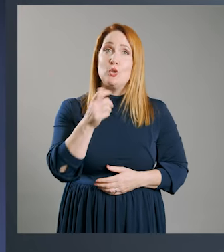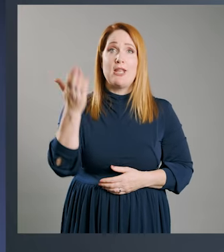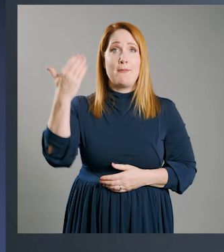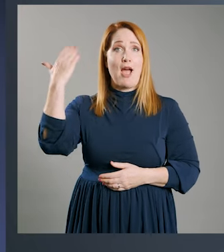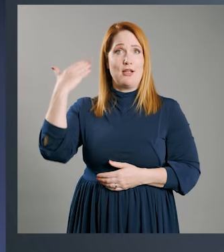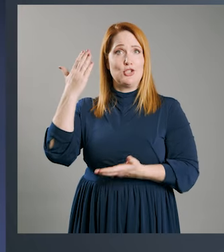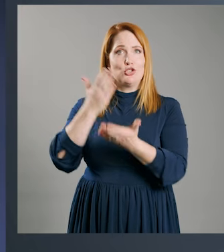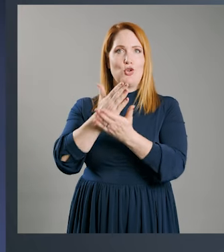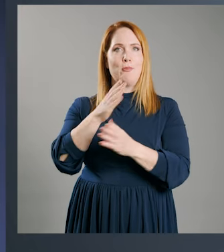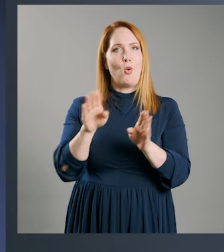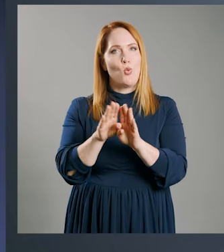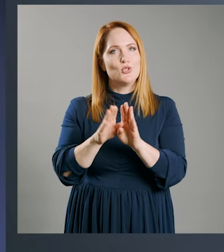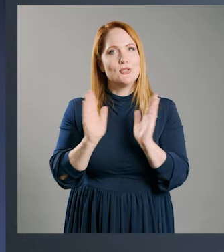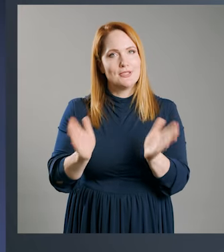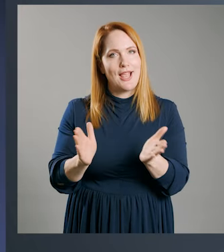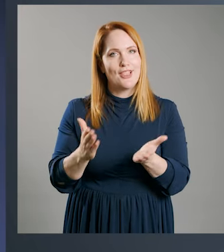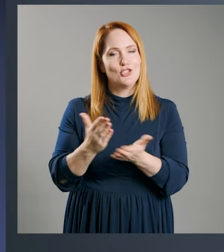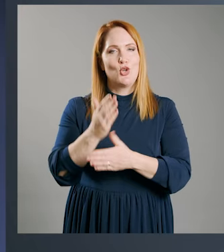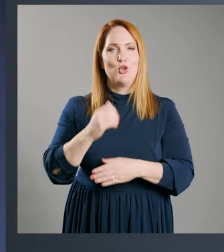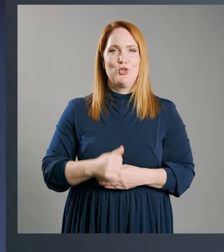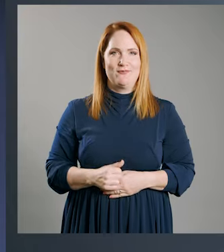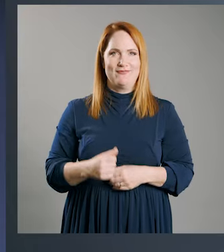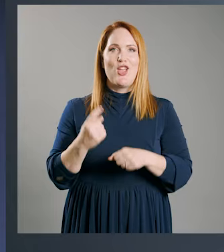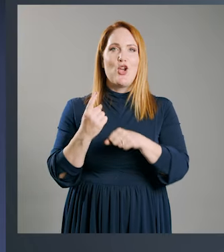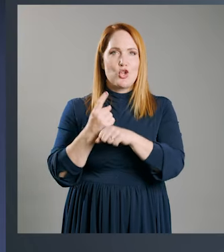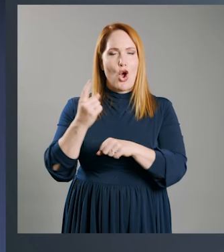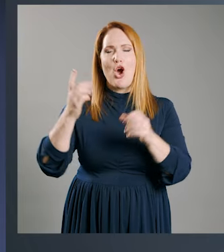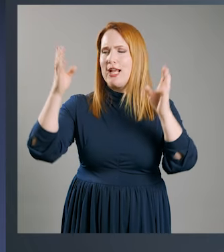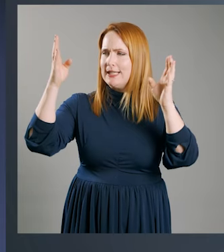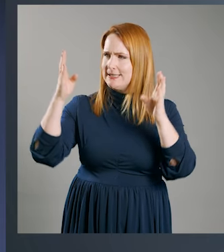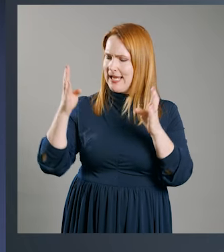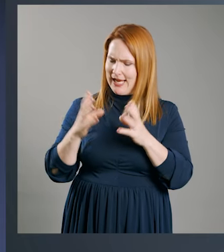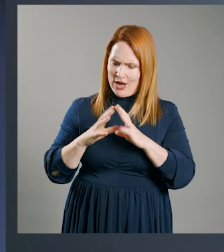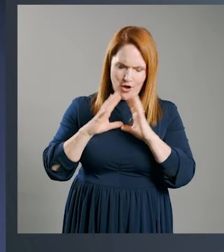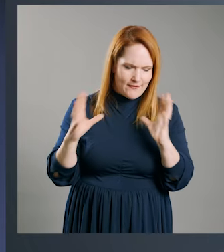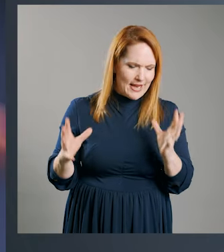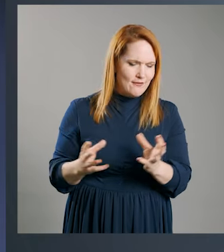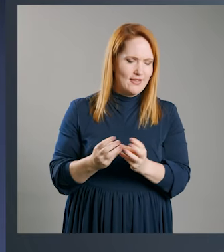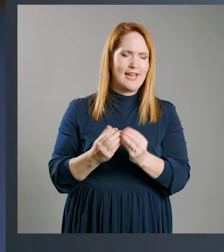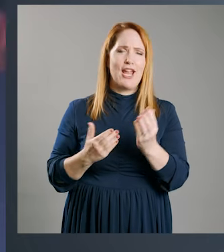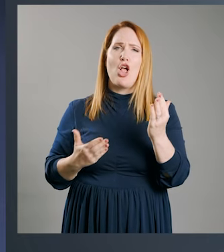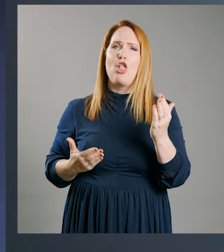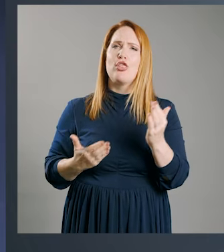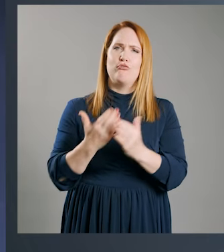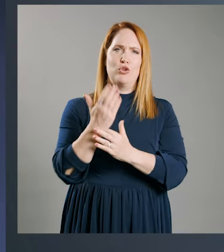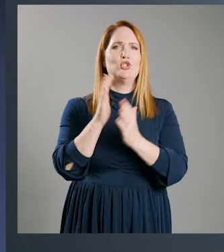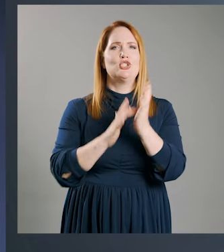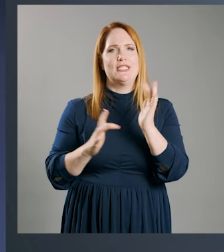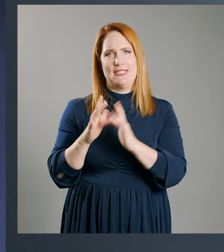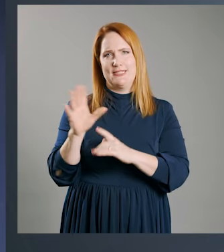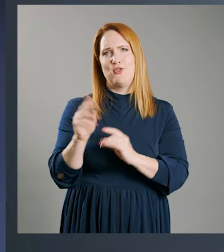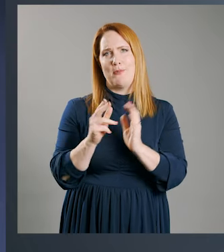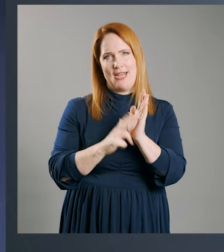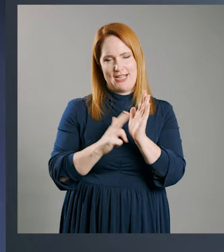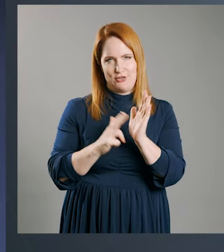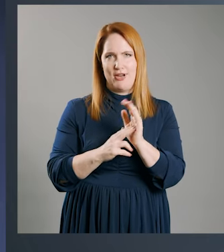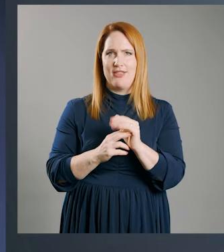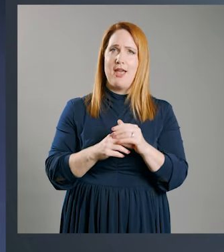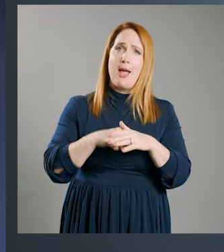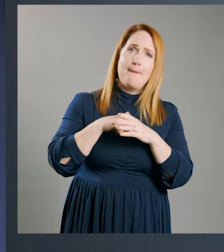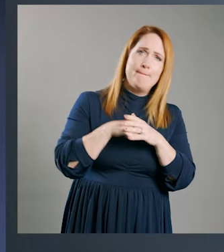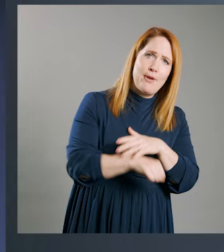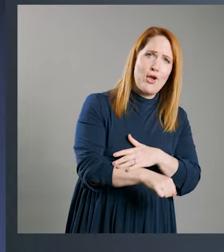it was 2,000 years ago. God is king and is becoming king over everything through Jesus of Nazareth. In his